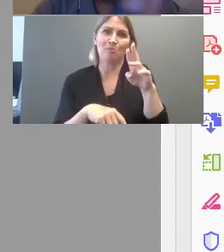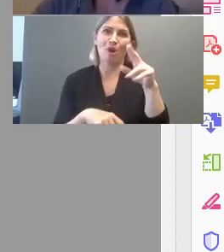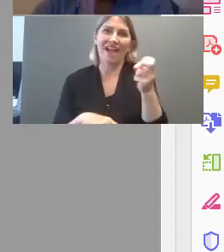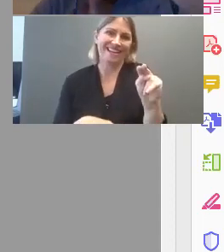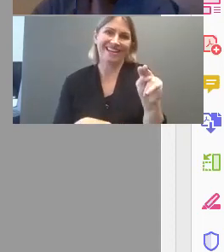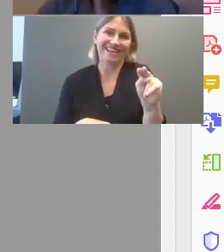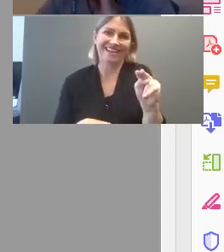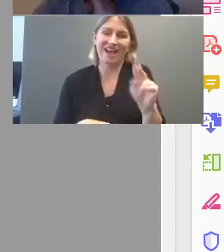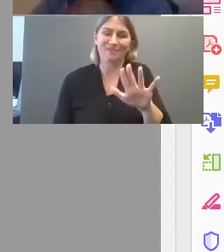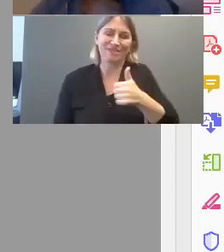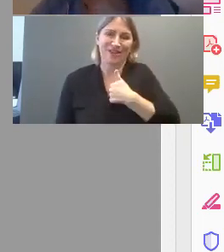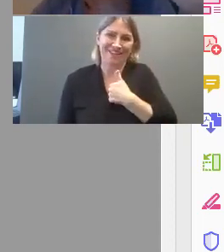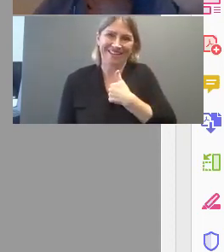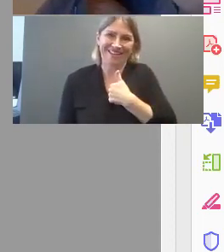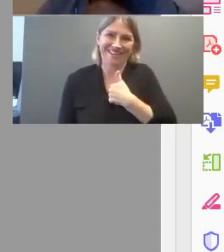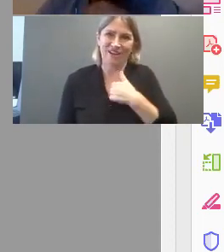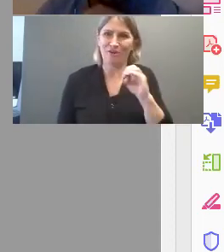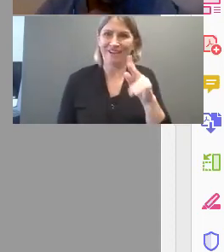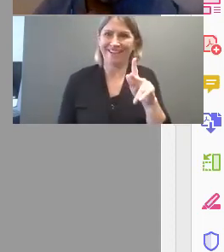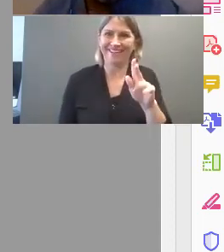correct. I'm sorry. Okay.